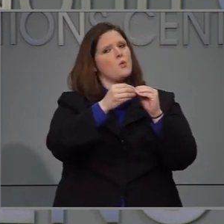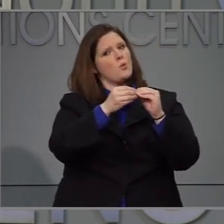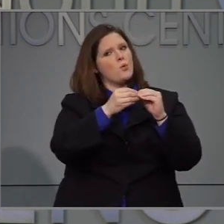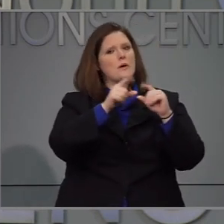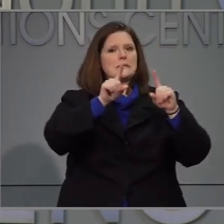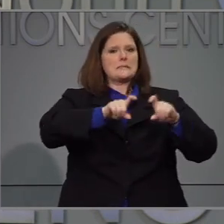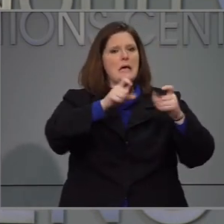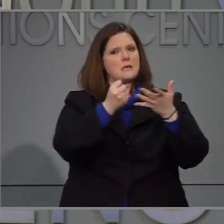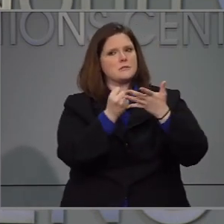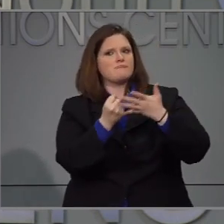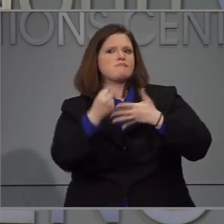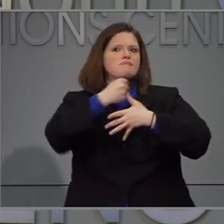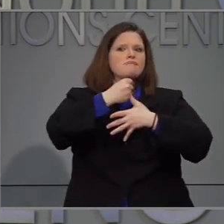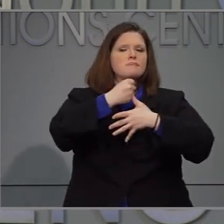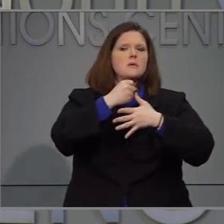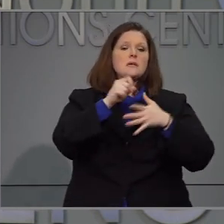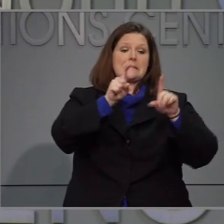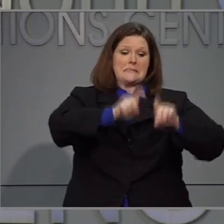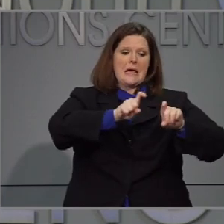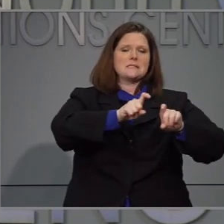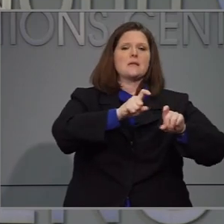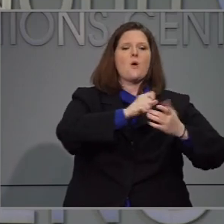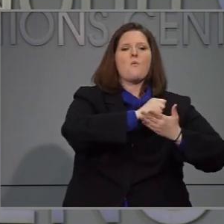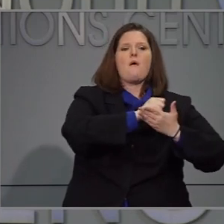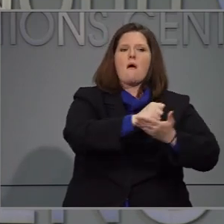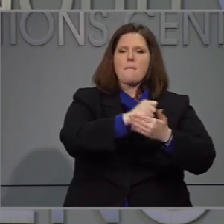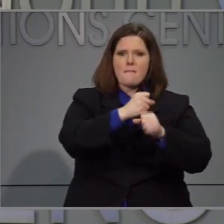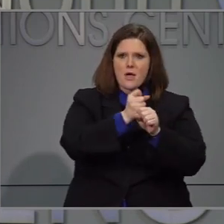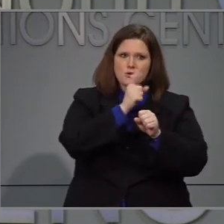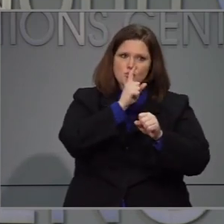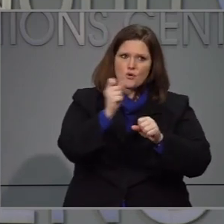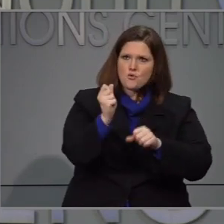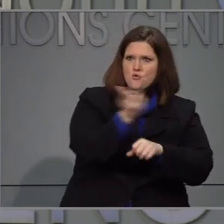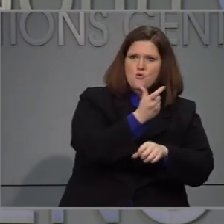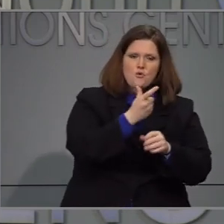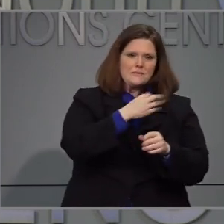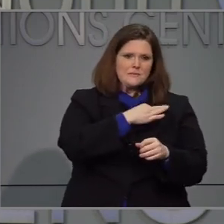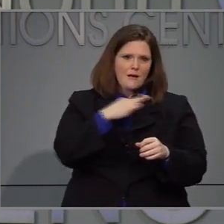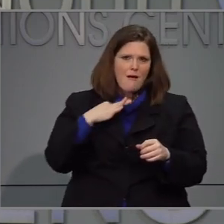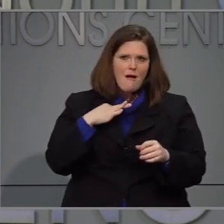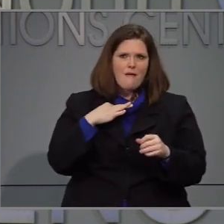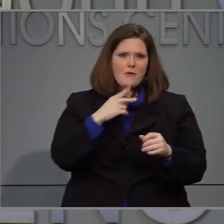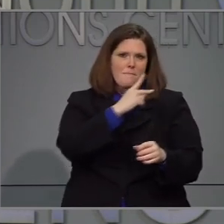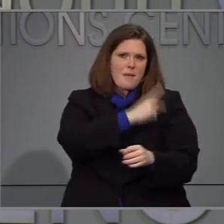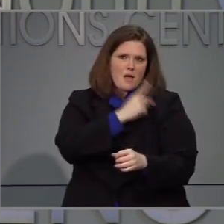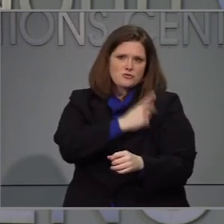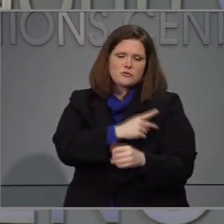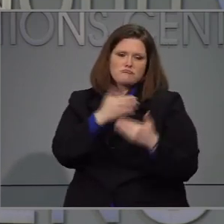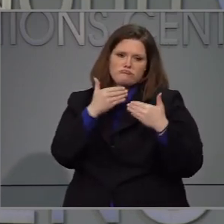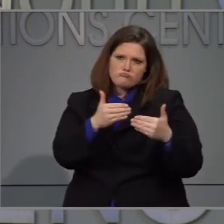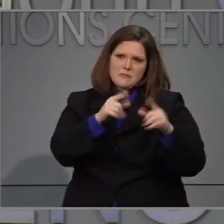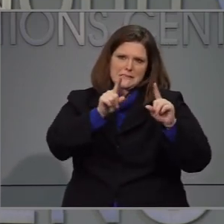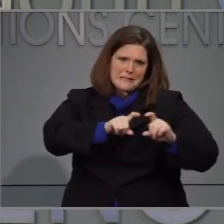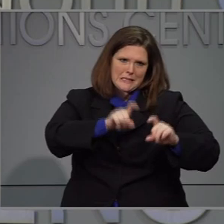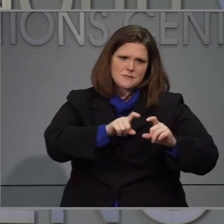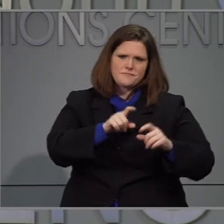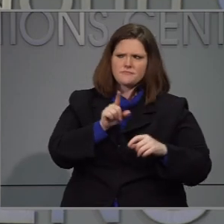making sure that staff and patients there are tested. And Dr. Cohen, would you want to add a word or two?